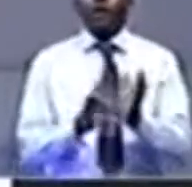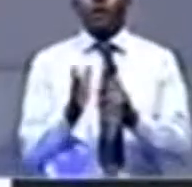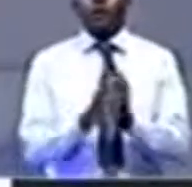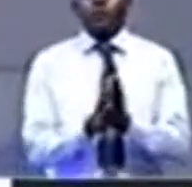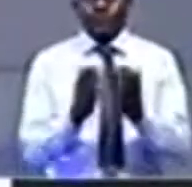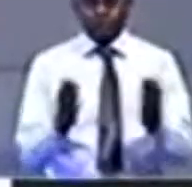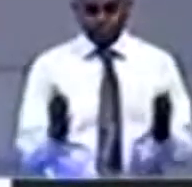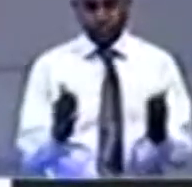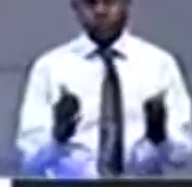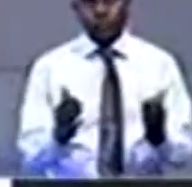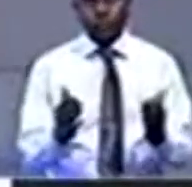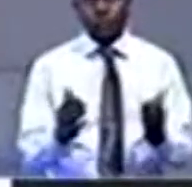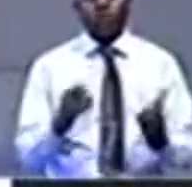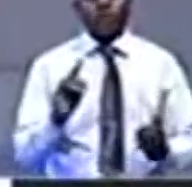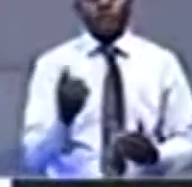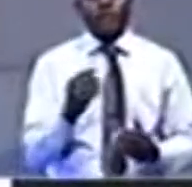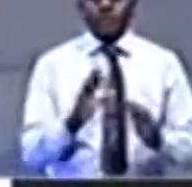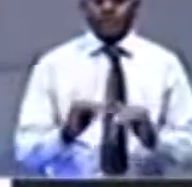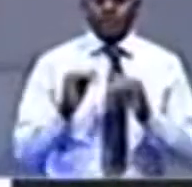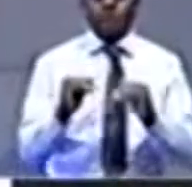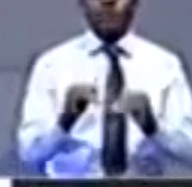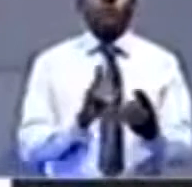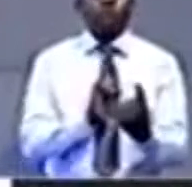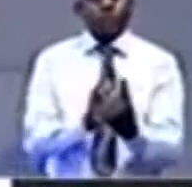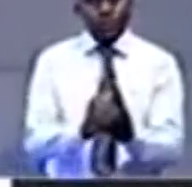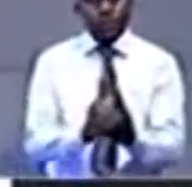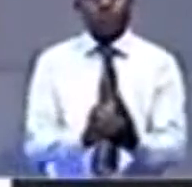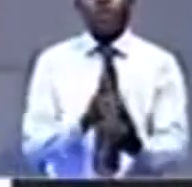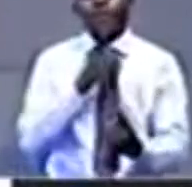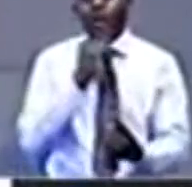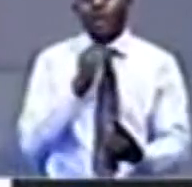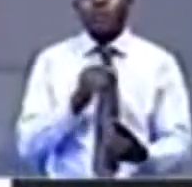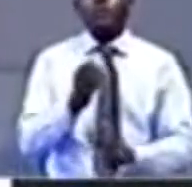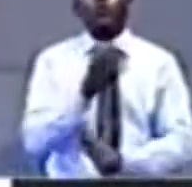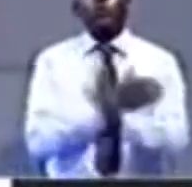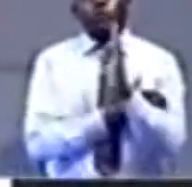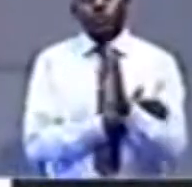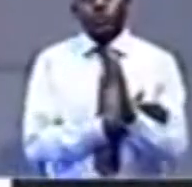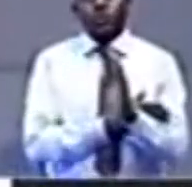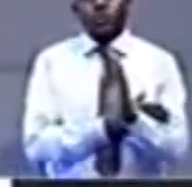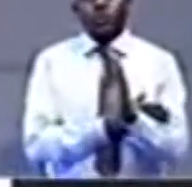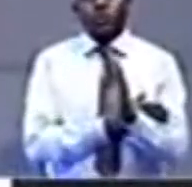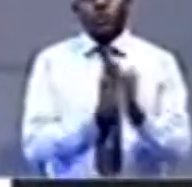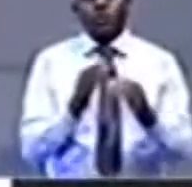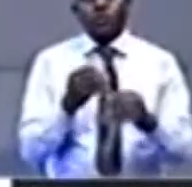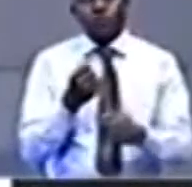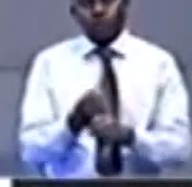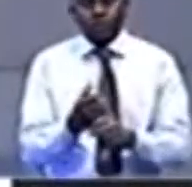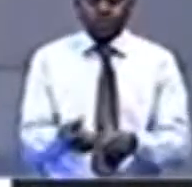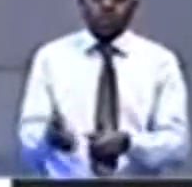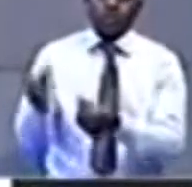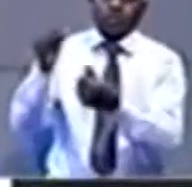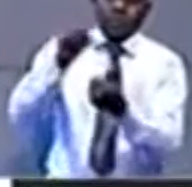regardless, take the move. I've taken the first step to meet the man of God. After the meeting of God, to meet the man of God is the way they baptize